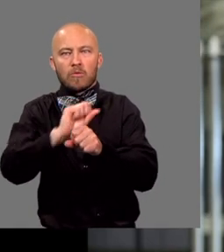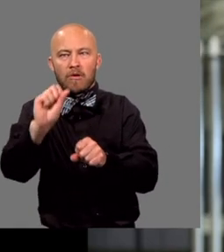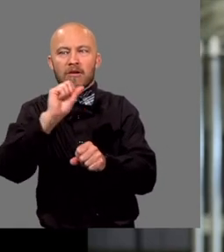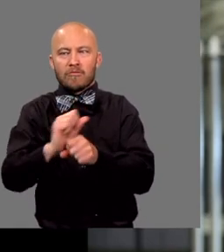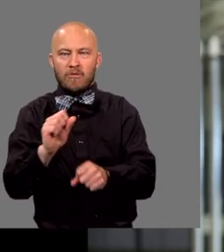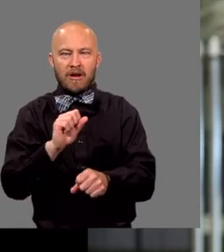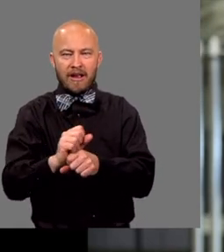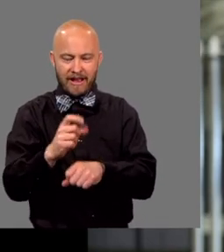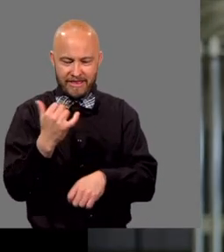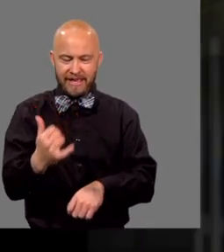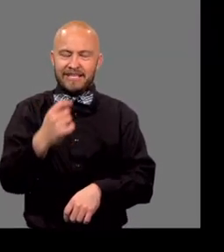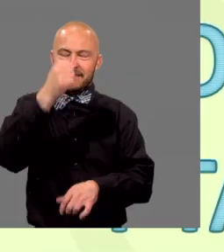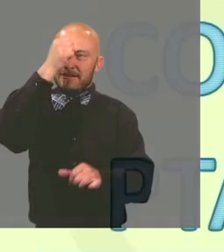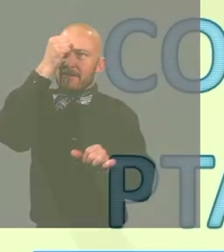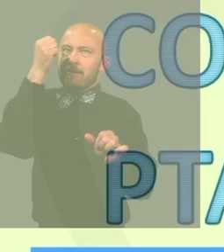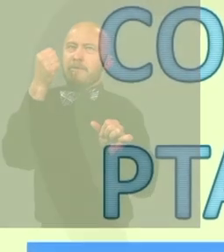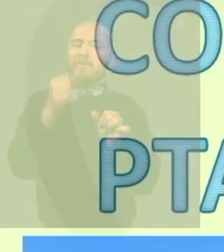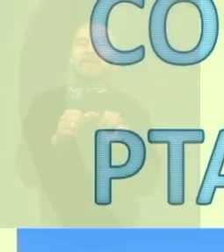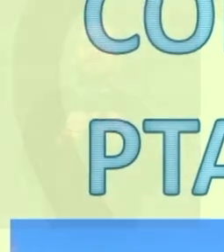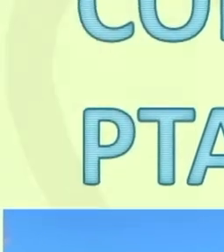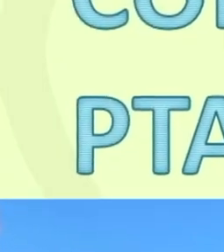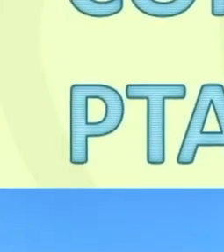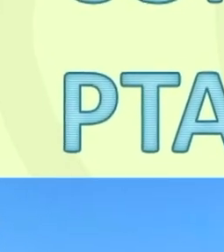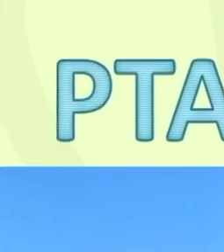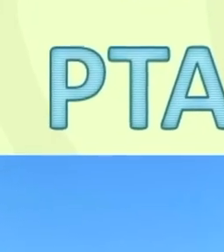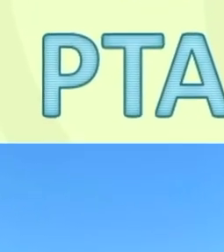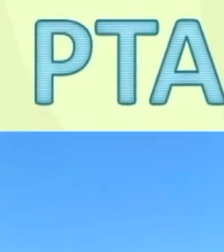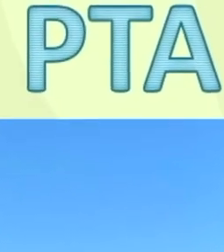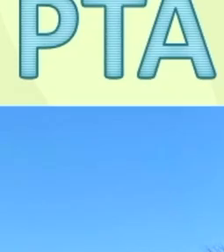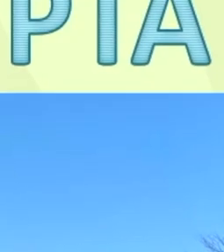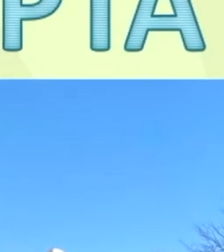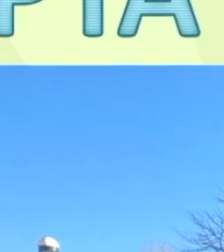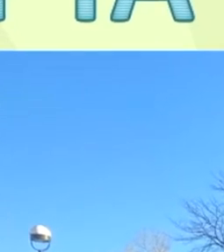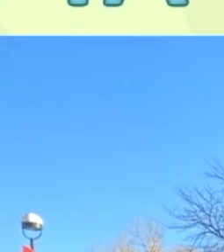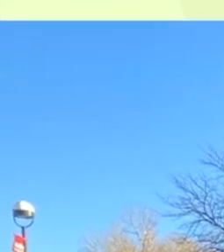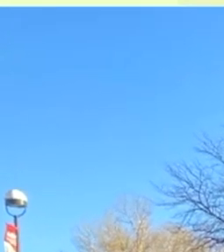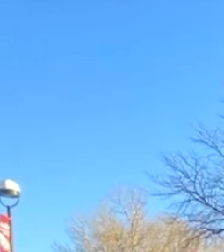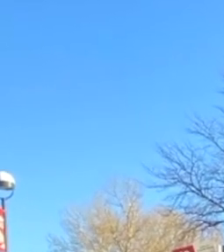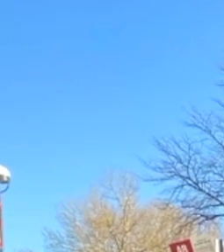to work, always keeping this moment in mind.